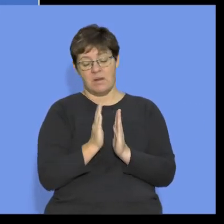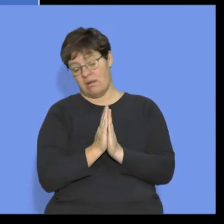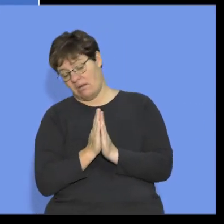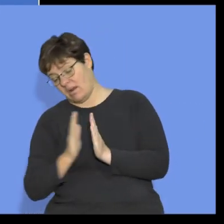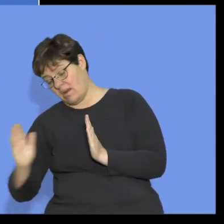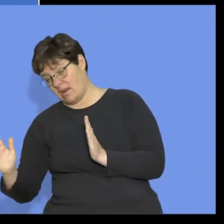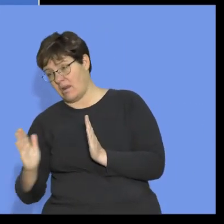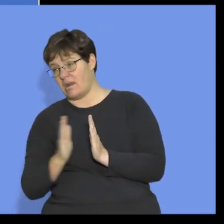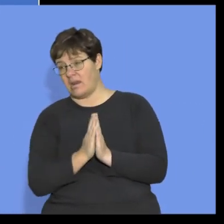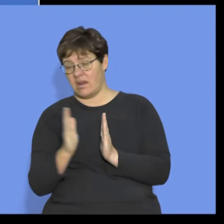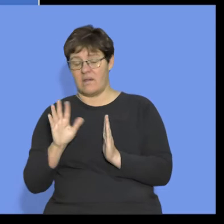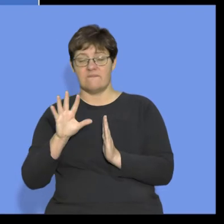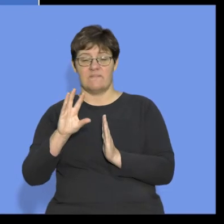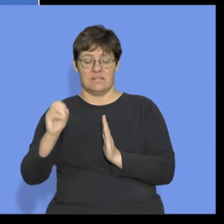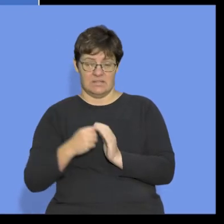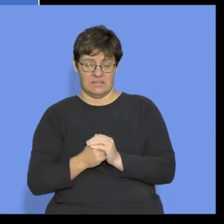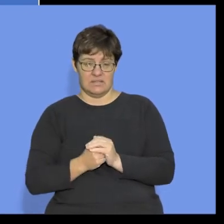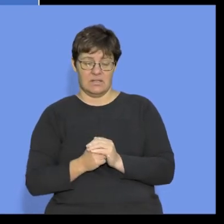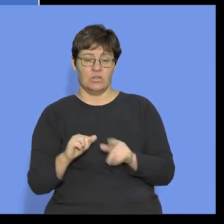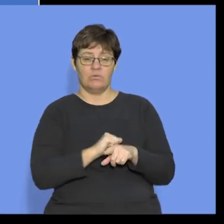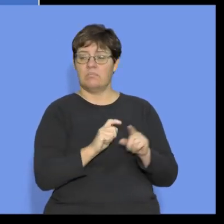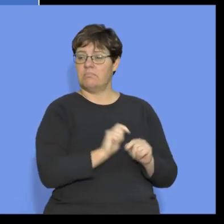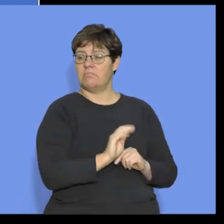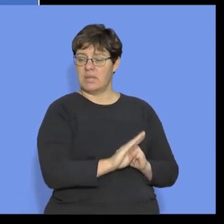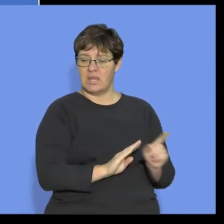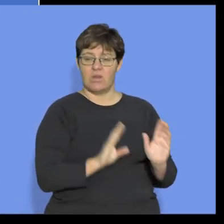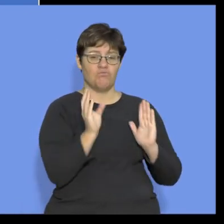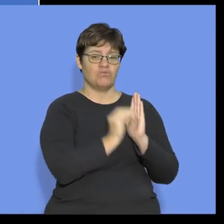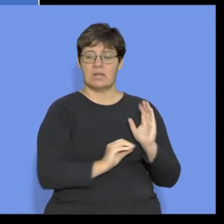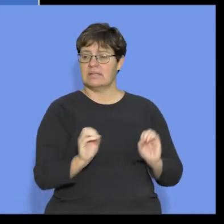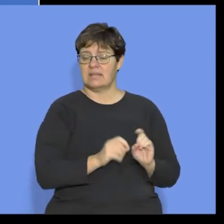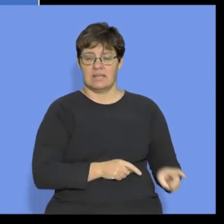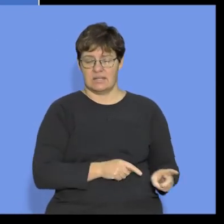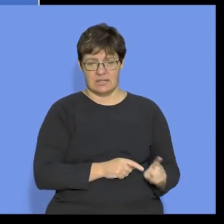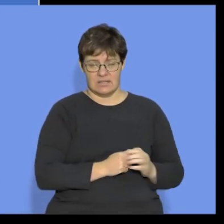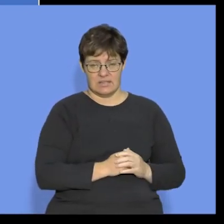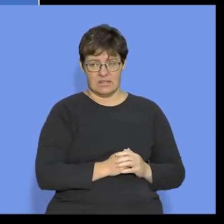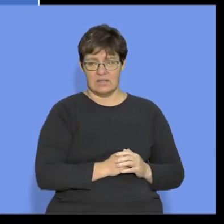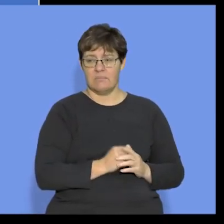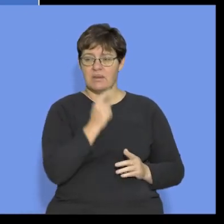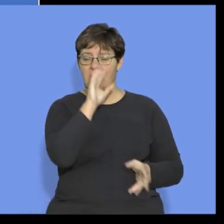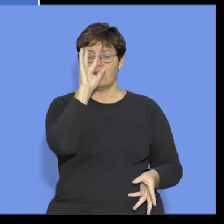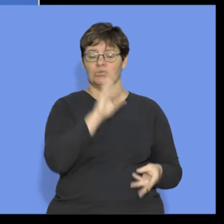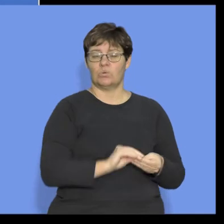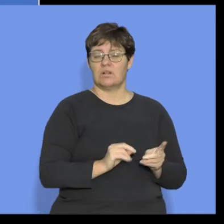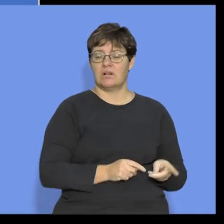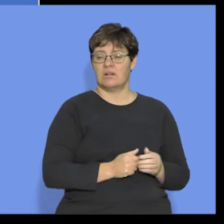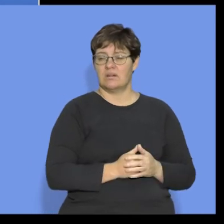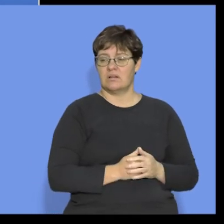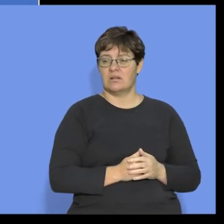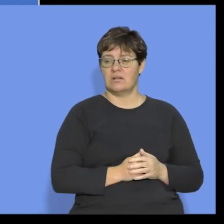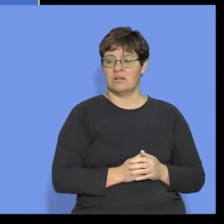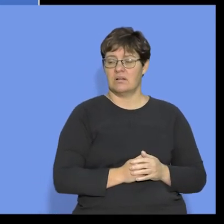50. And treatment B, nothing recorded. But what do we have? We have the total here. What is the total?